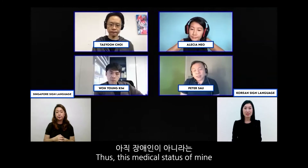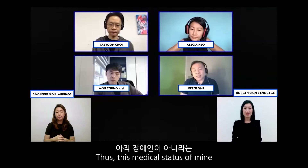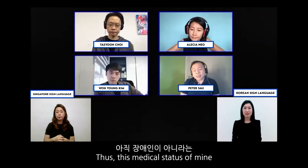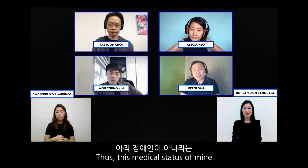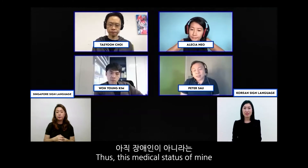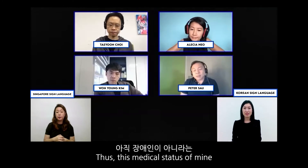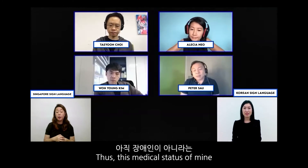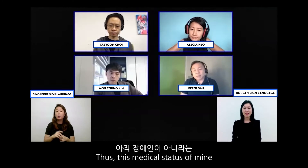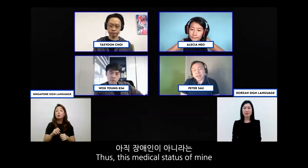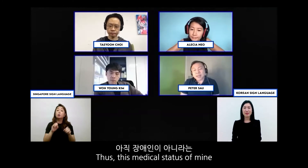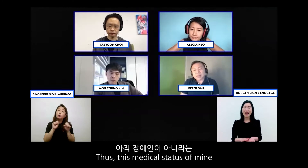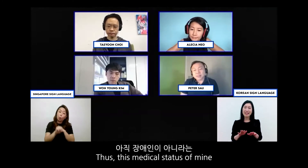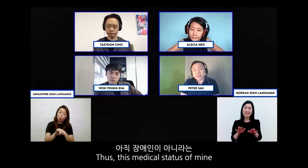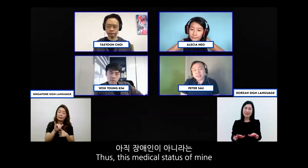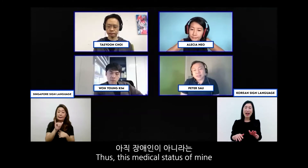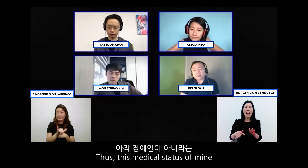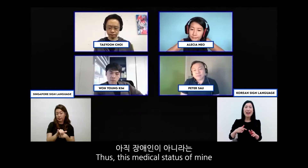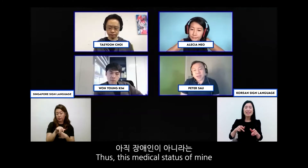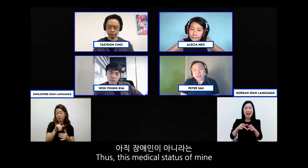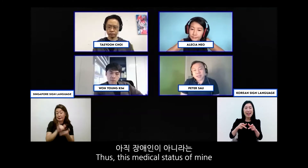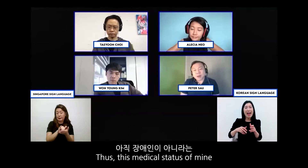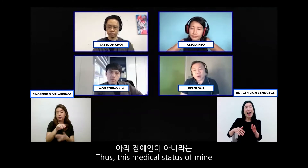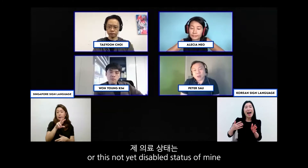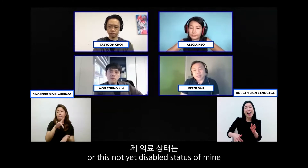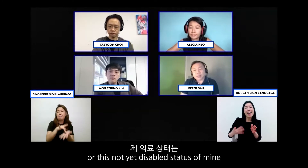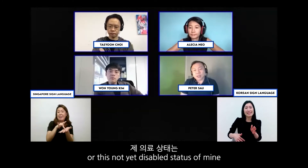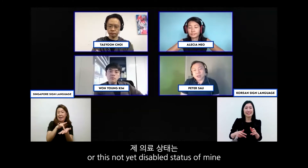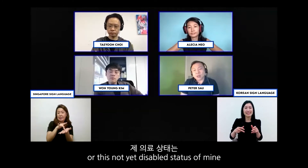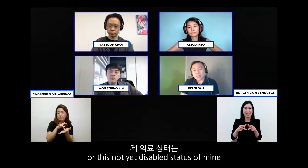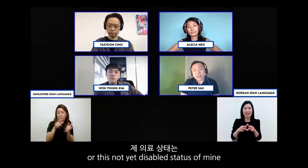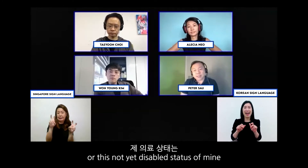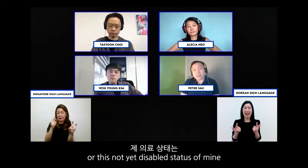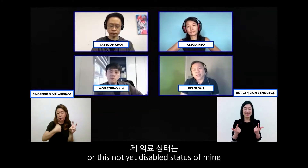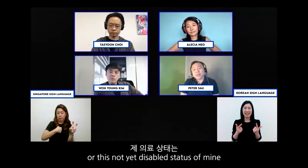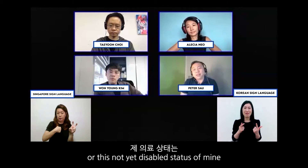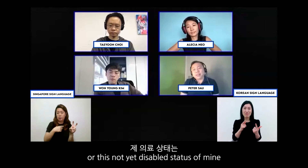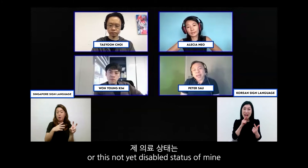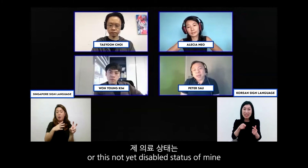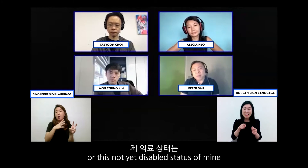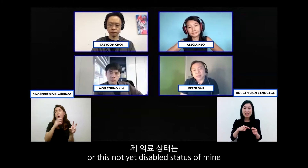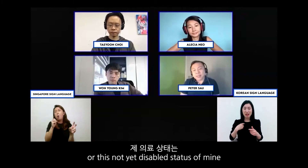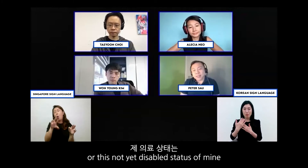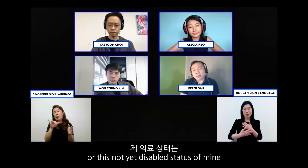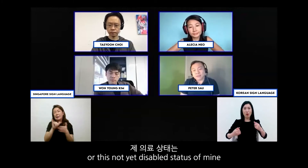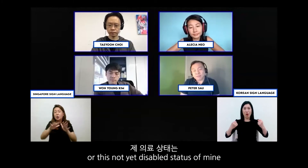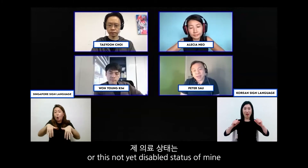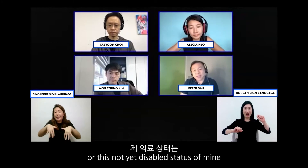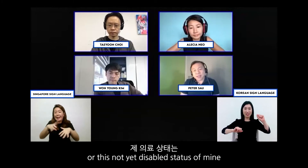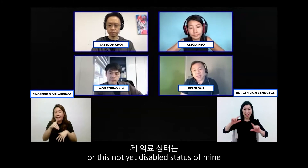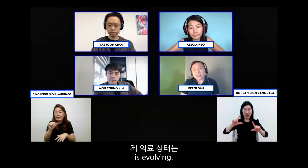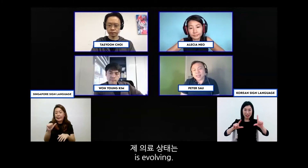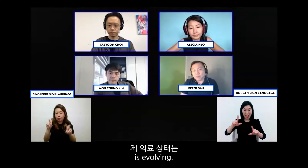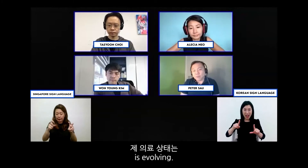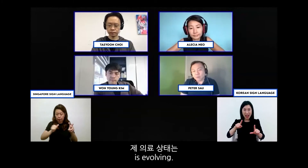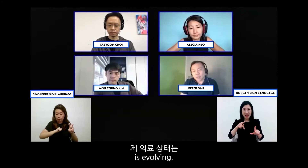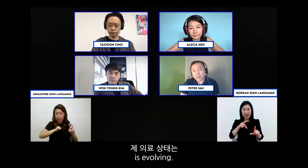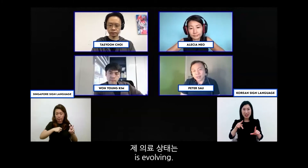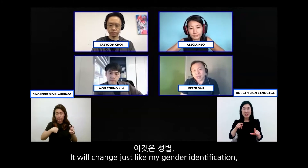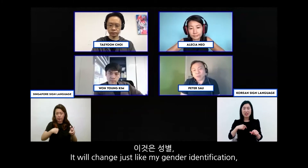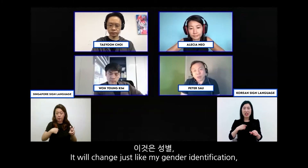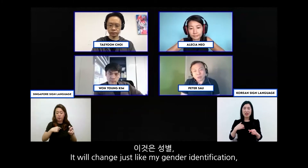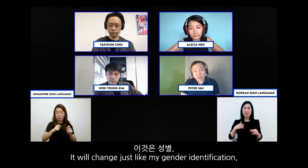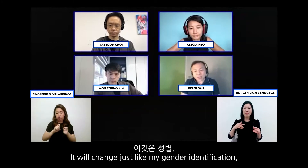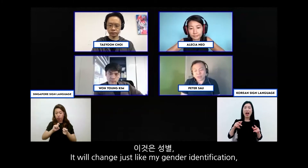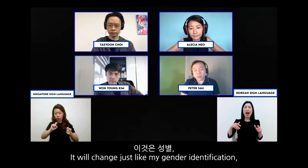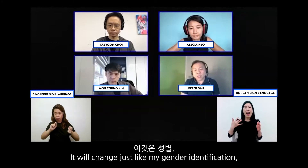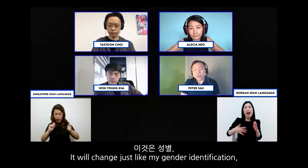Does this medical status of mine or this not yet disabled status of mine is evolving?